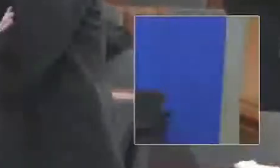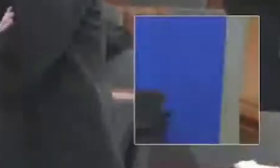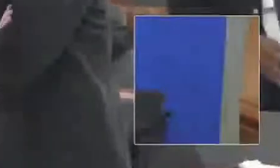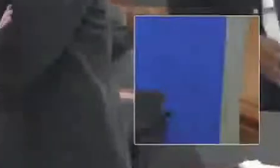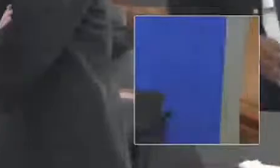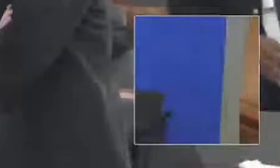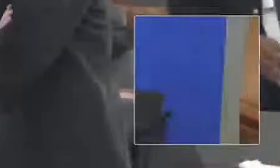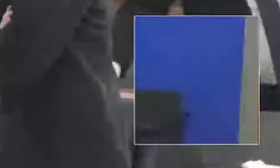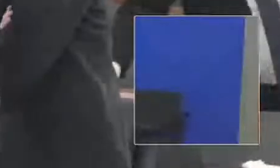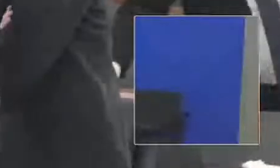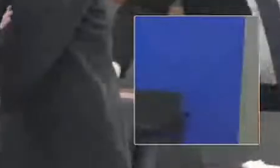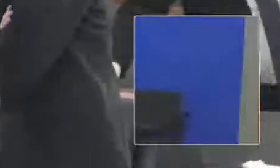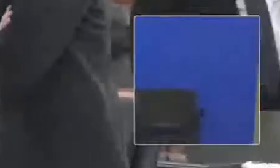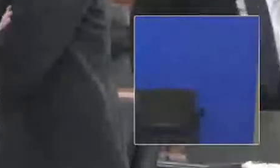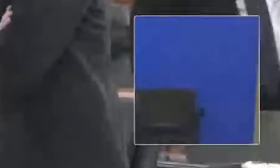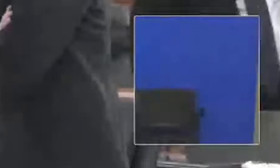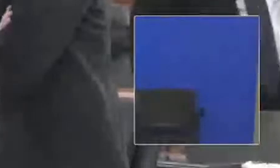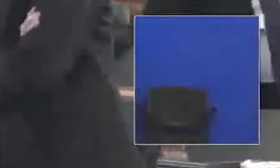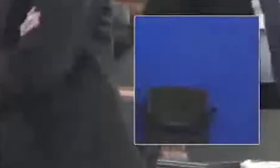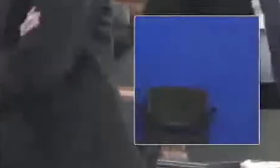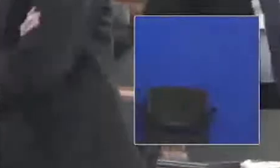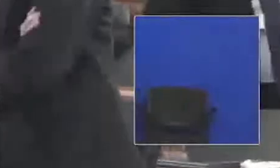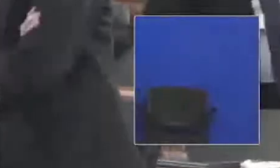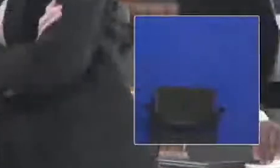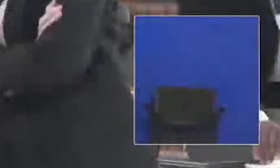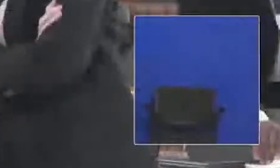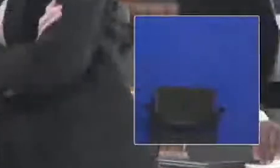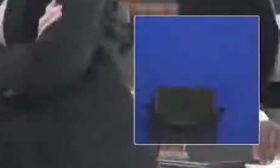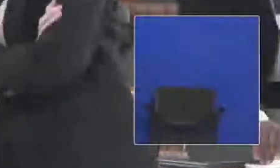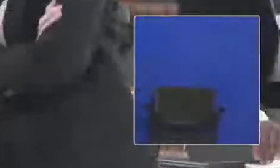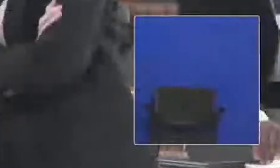And when we see it starts from September 6th, and your check had